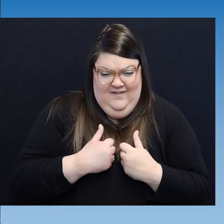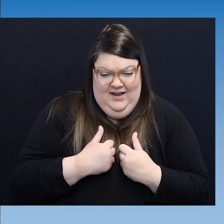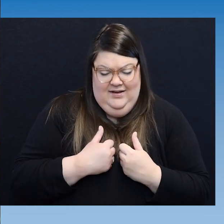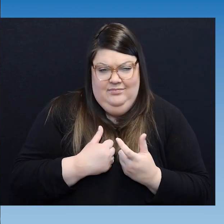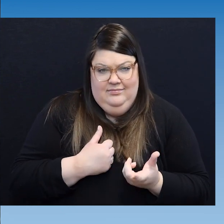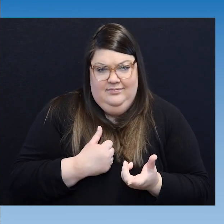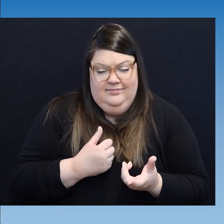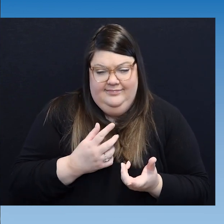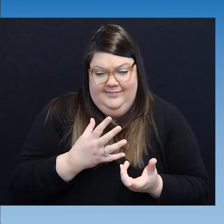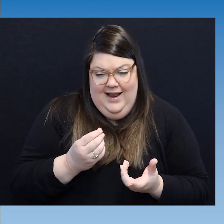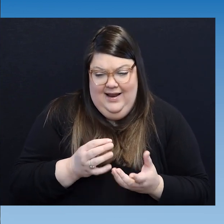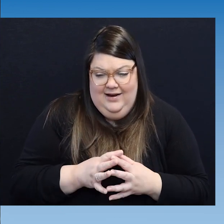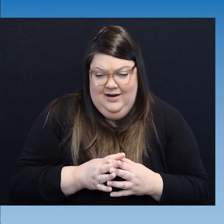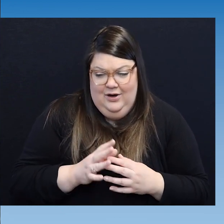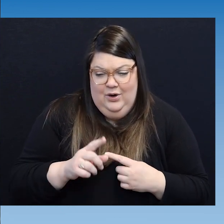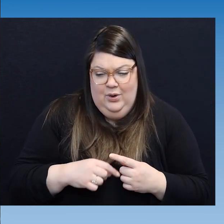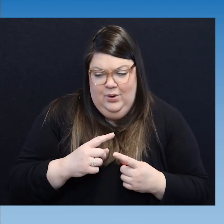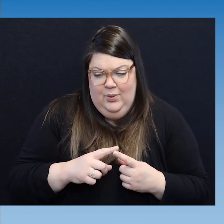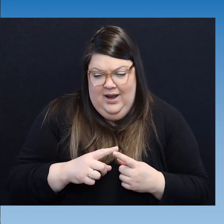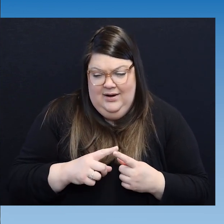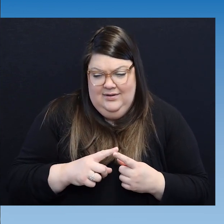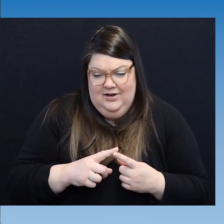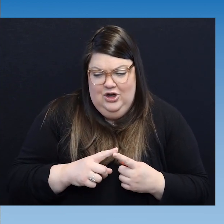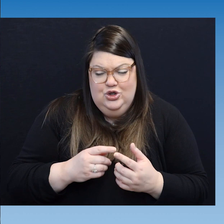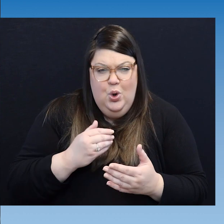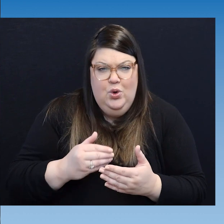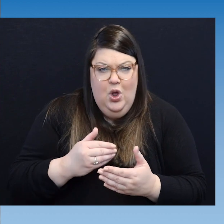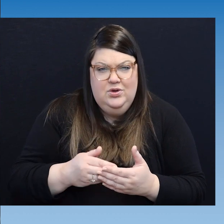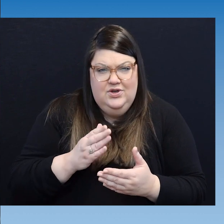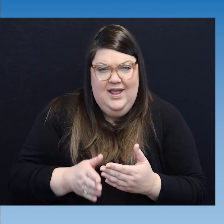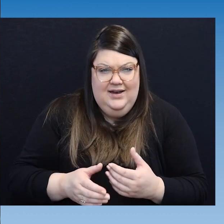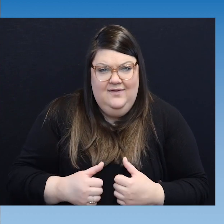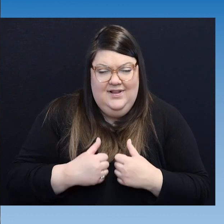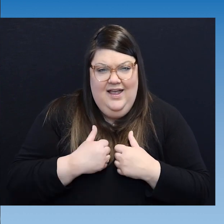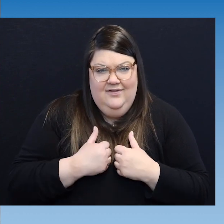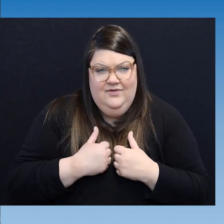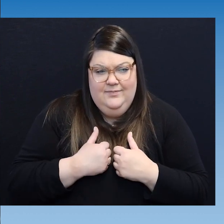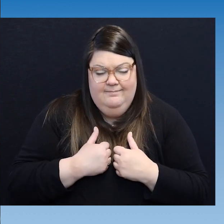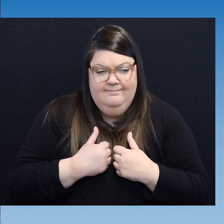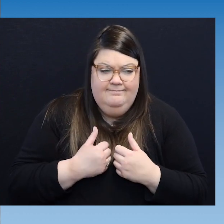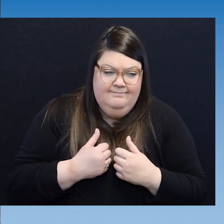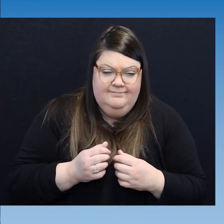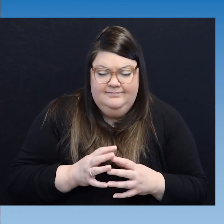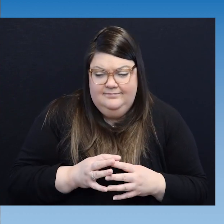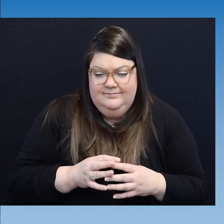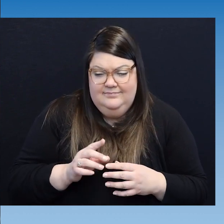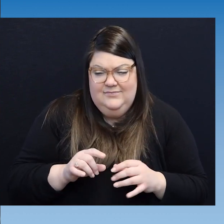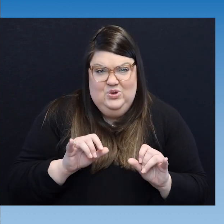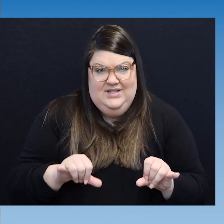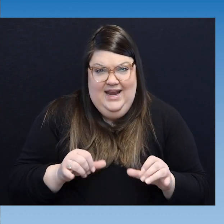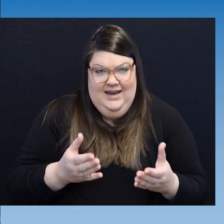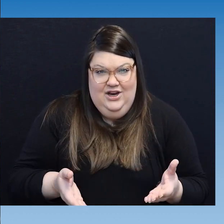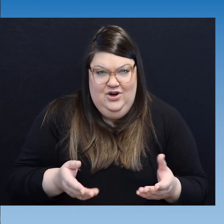living. And you know, and when you're so close to the end of life and you know, to